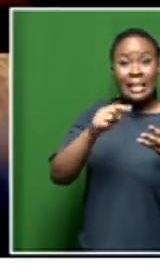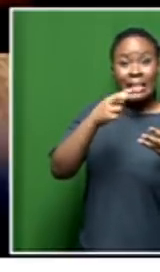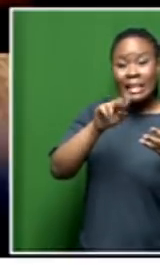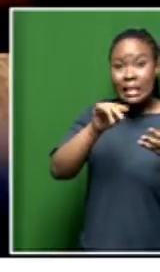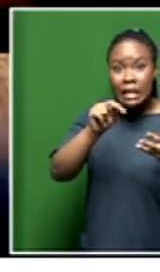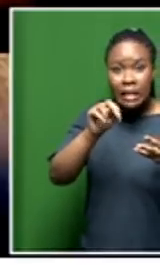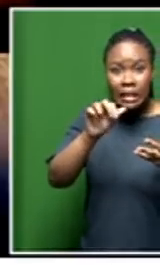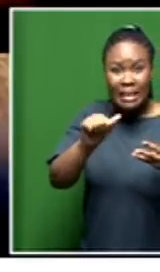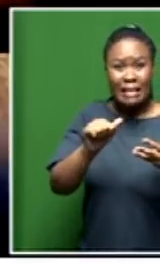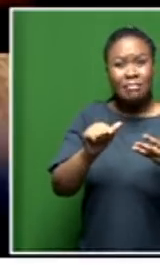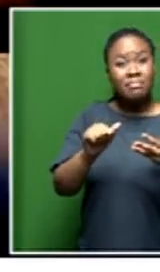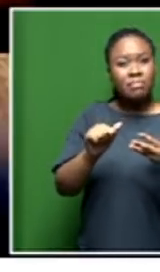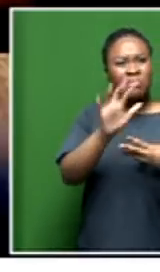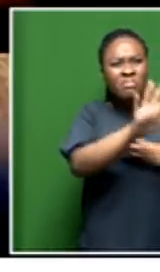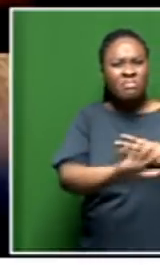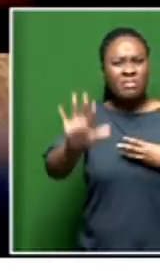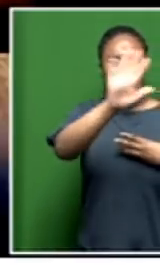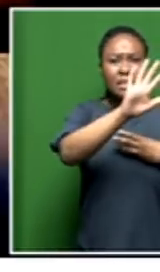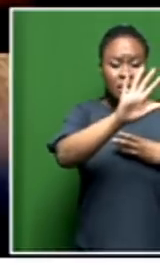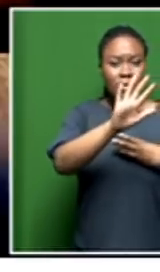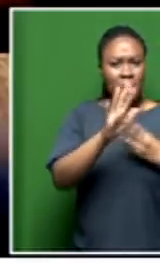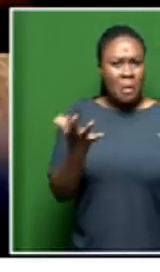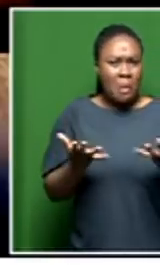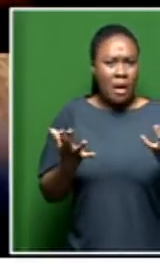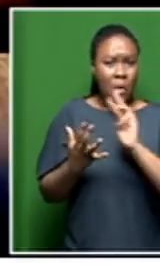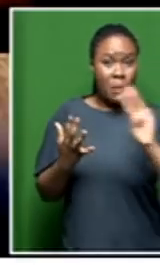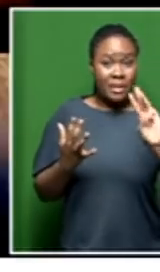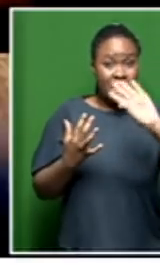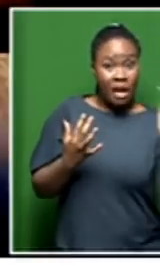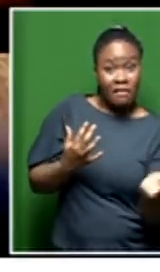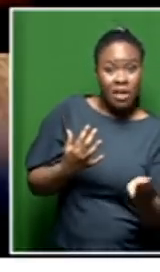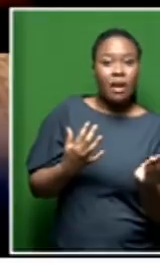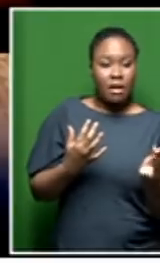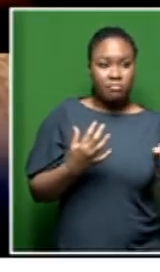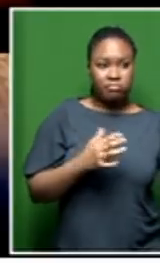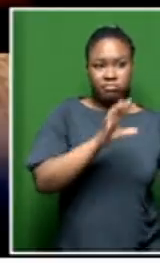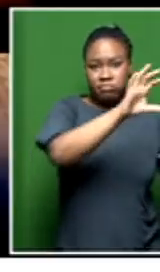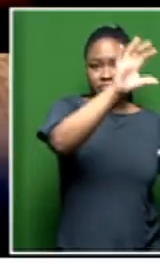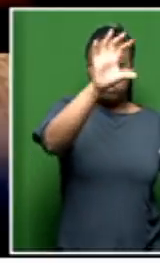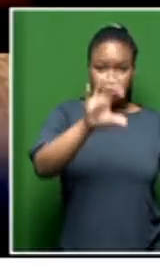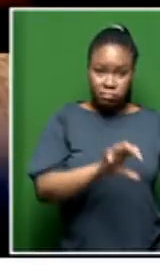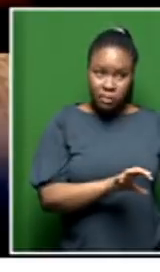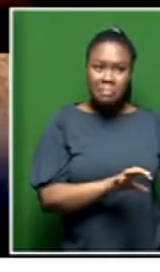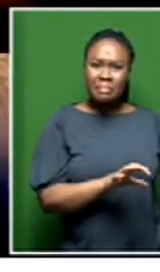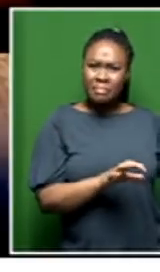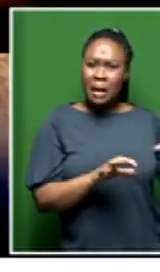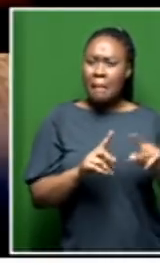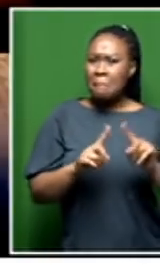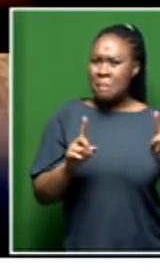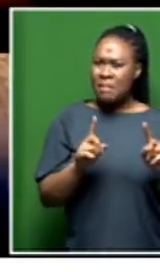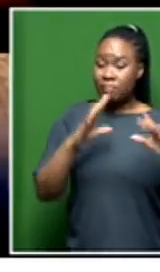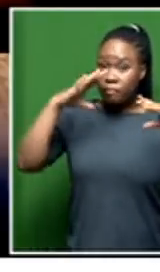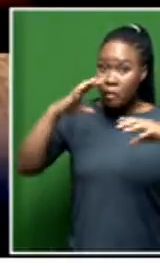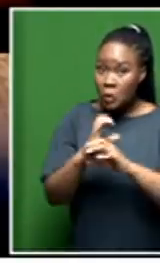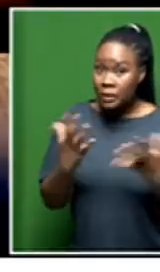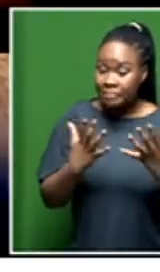predominantly in West Africa, but I want to bring the AU into this now. I mean, if we go back to what happened in Burkina Faso,